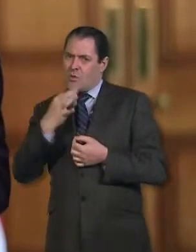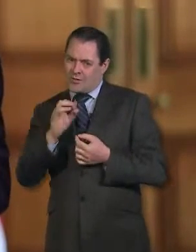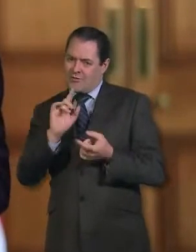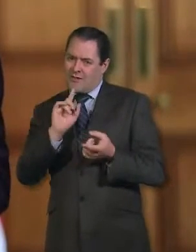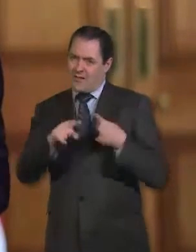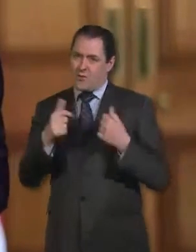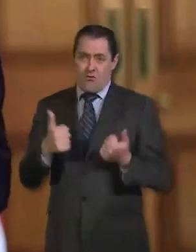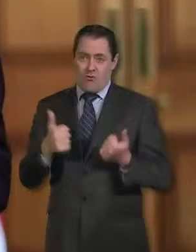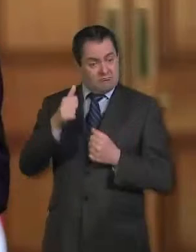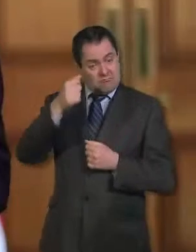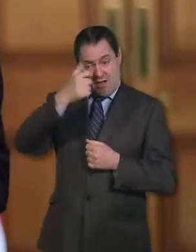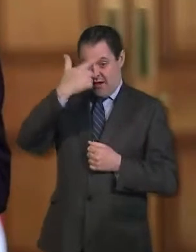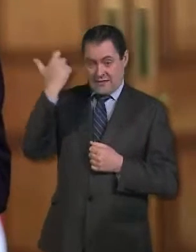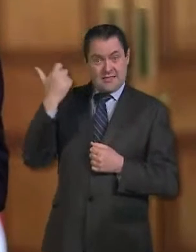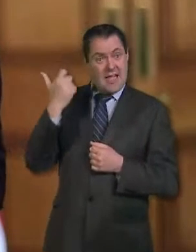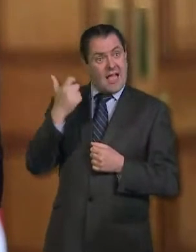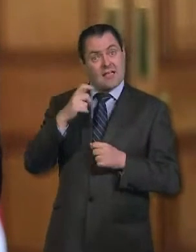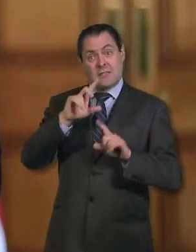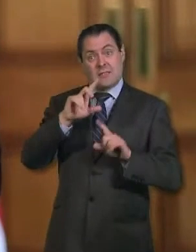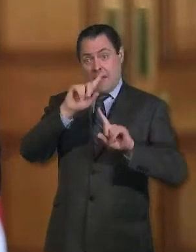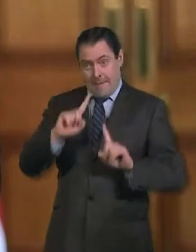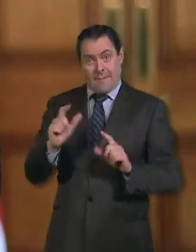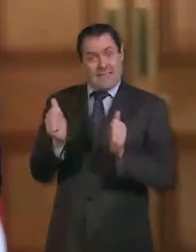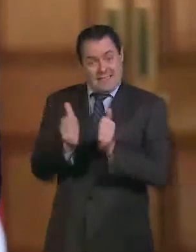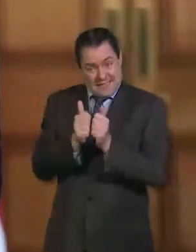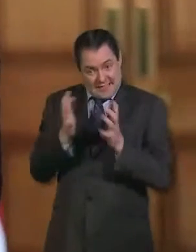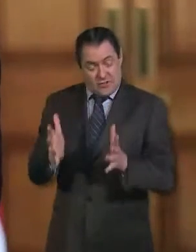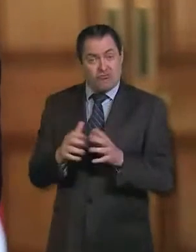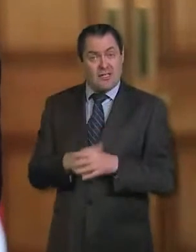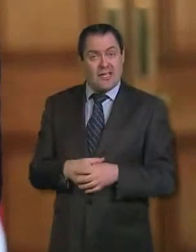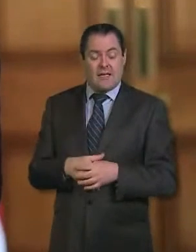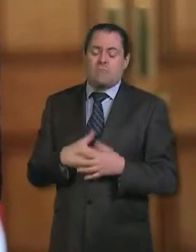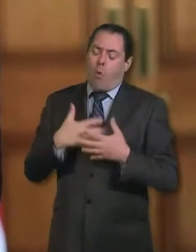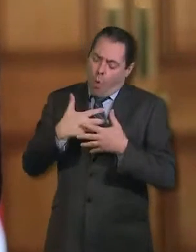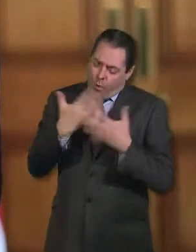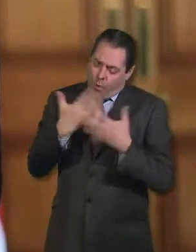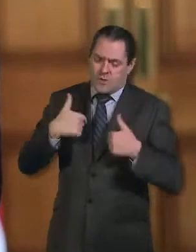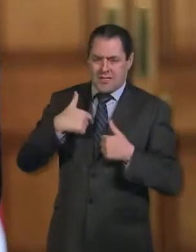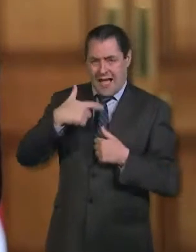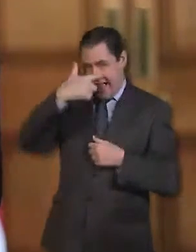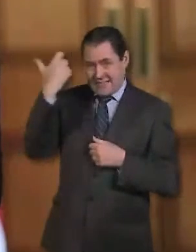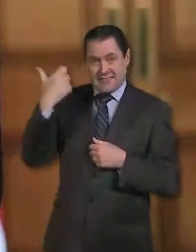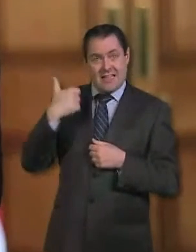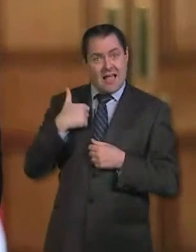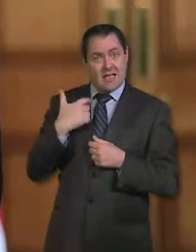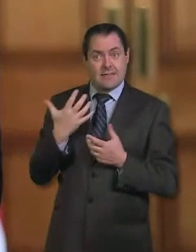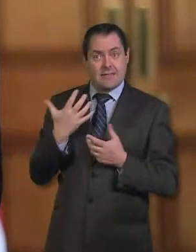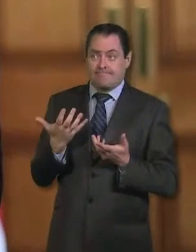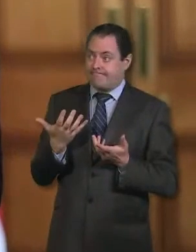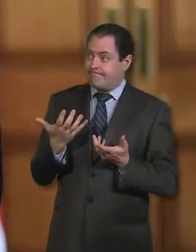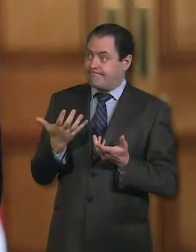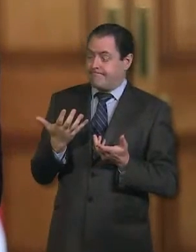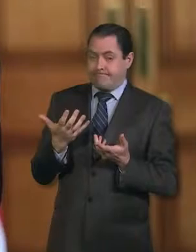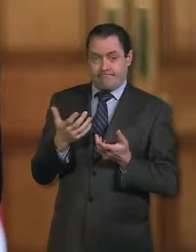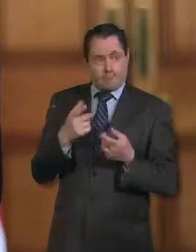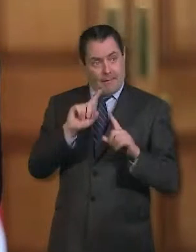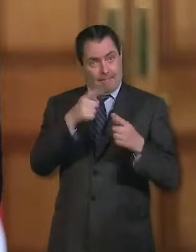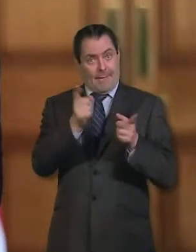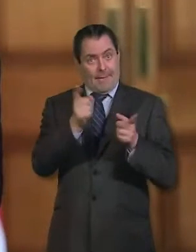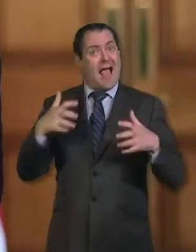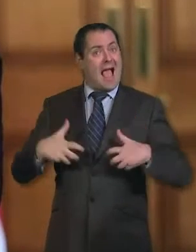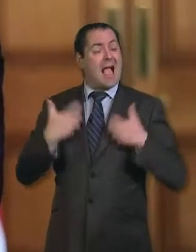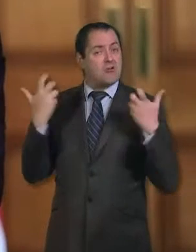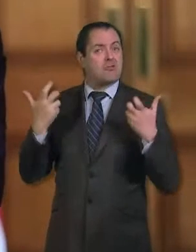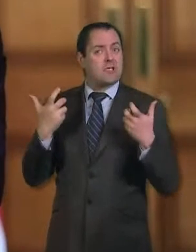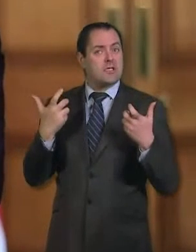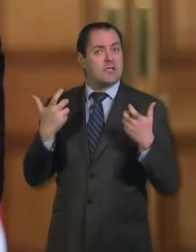people will disagree with that. And of course, I understand some of the anger that boiled up over the